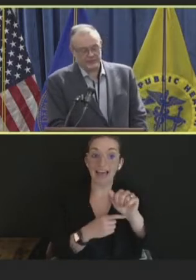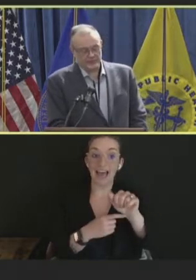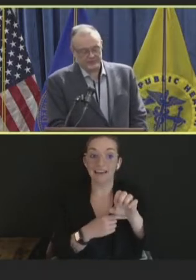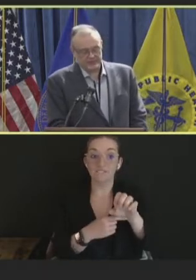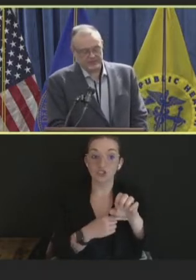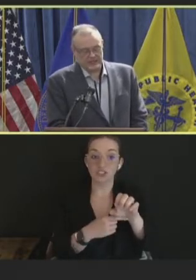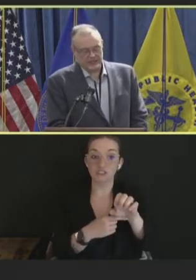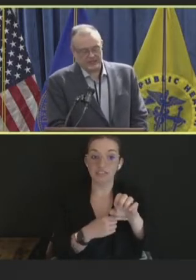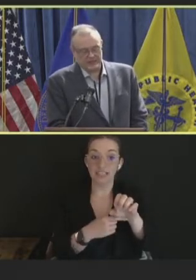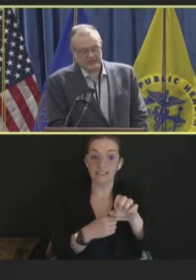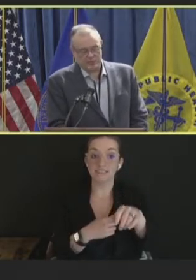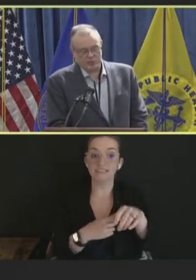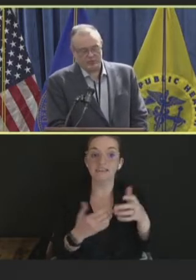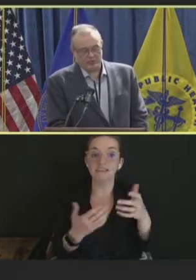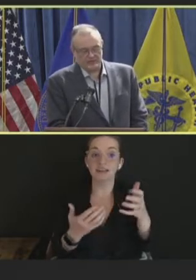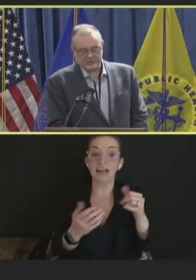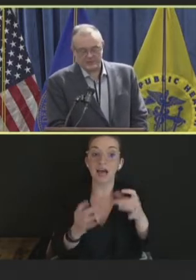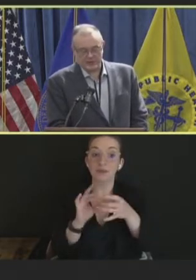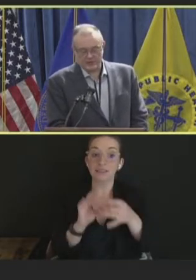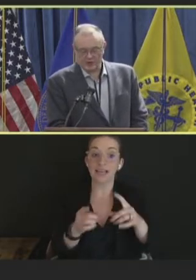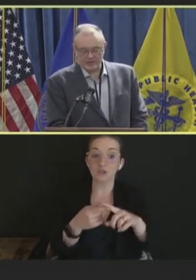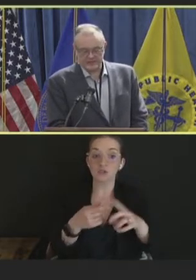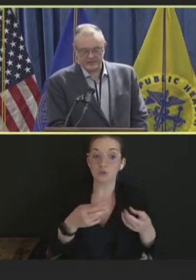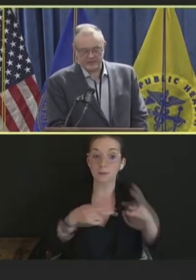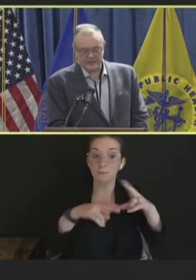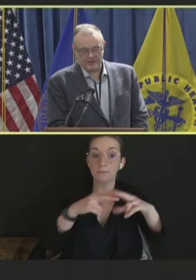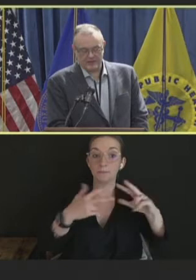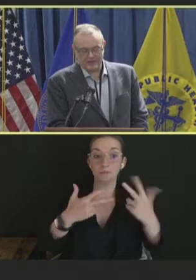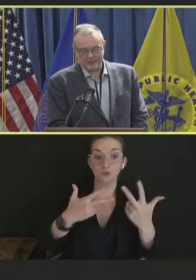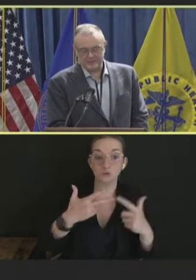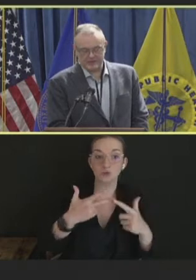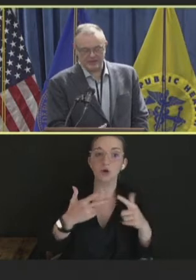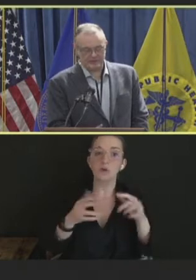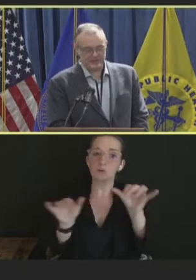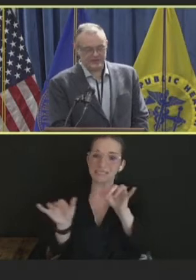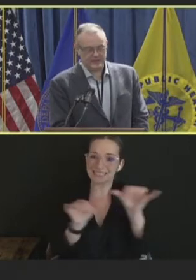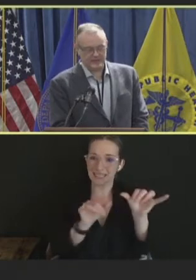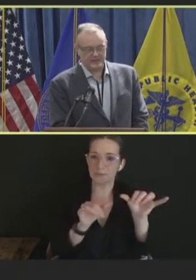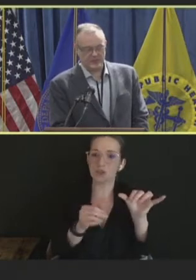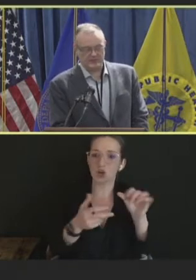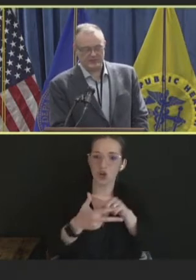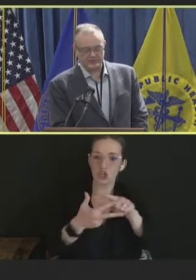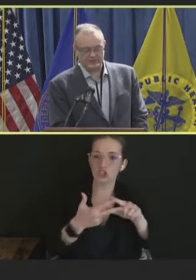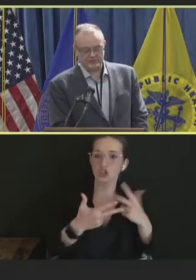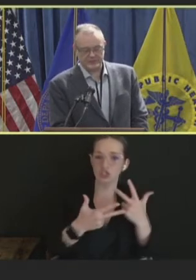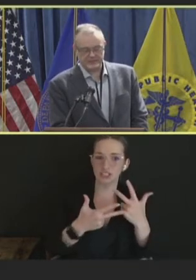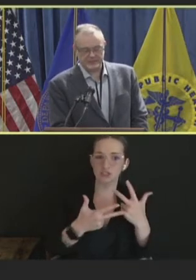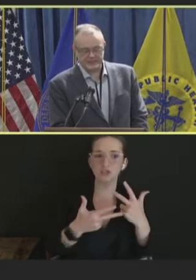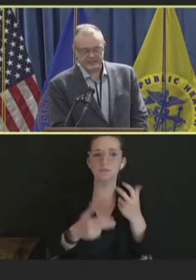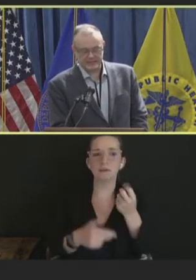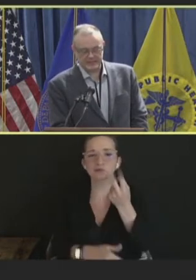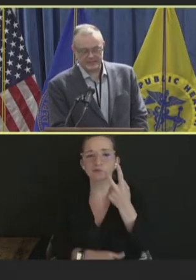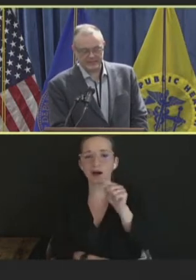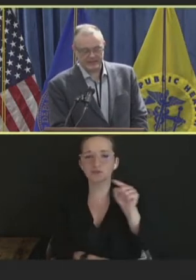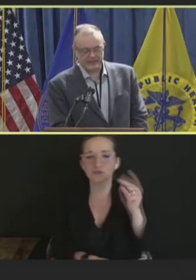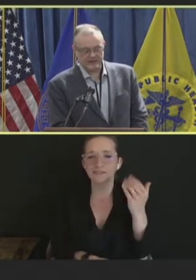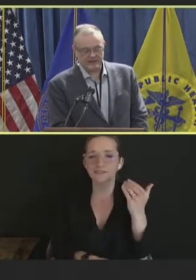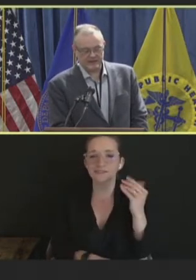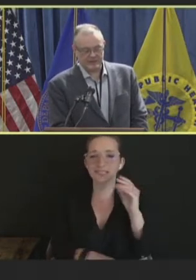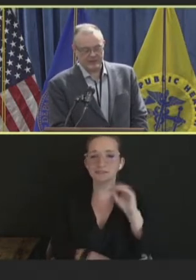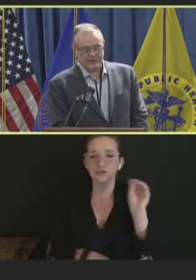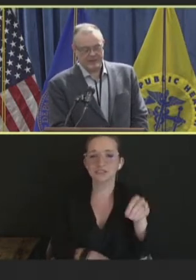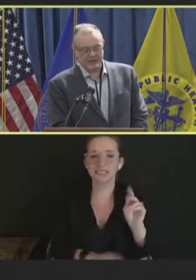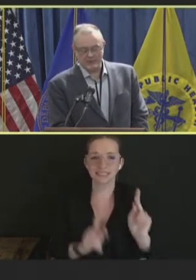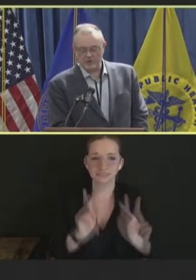to the boost were similar across the three groups, about 12 to 15% in any of